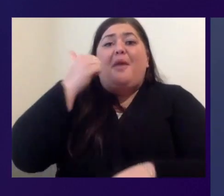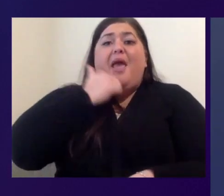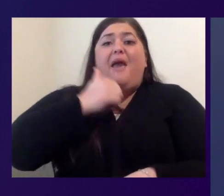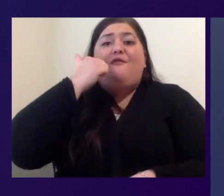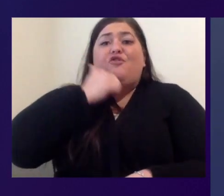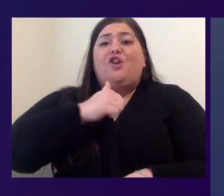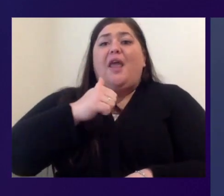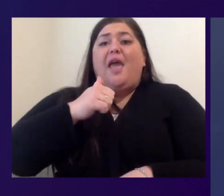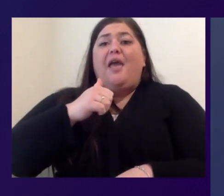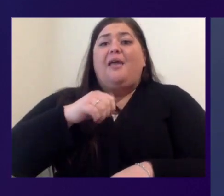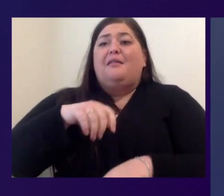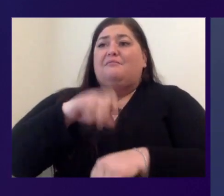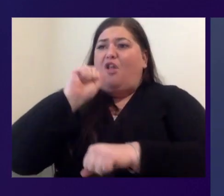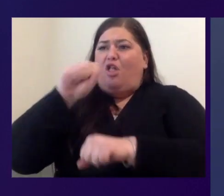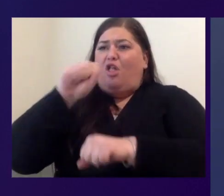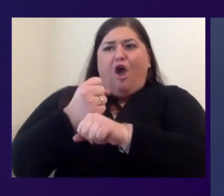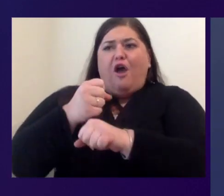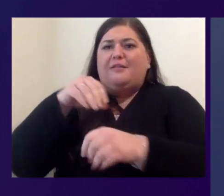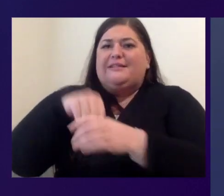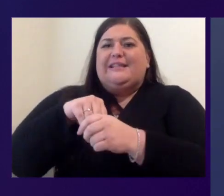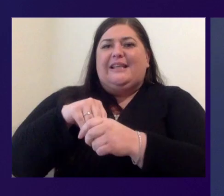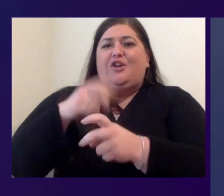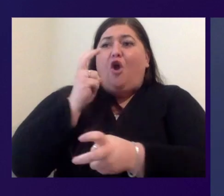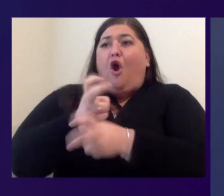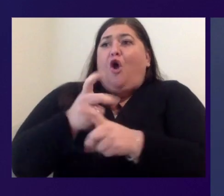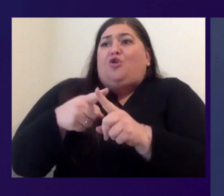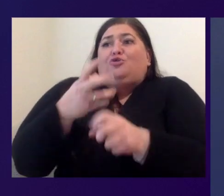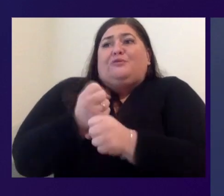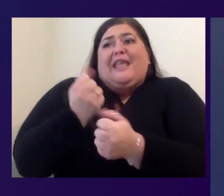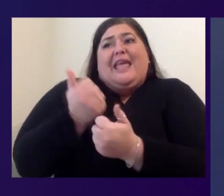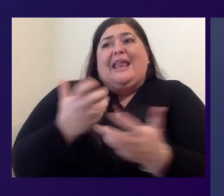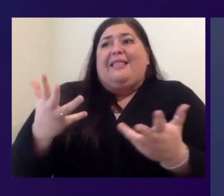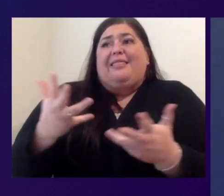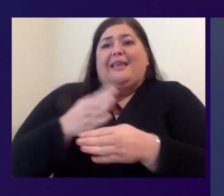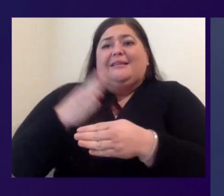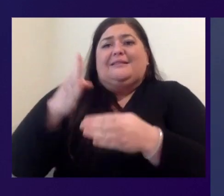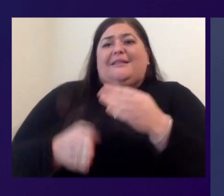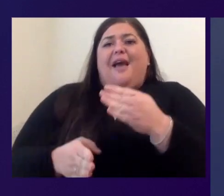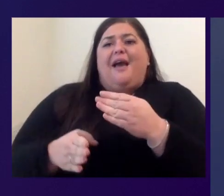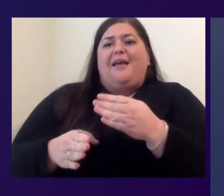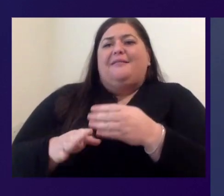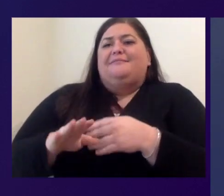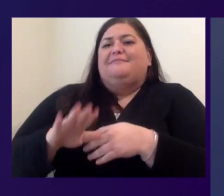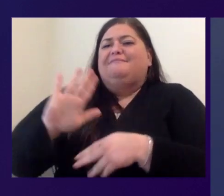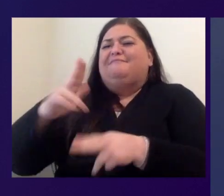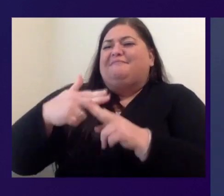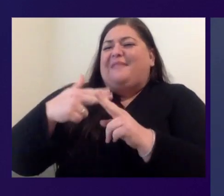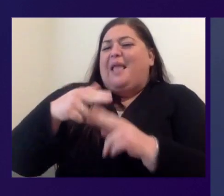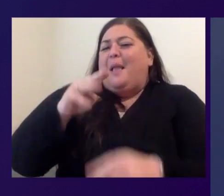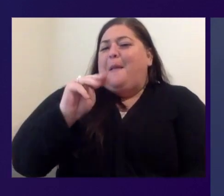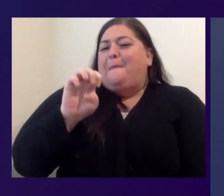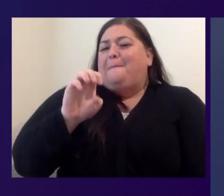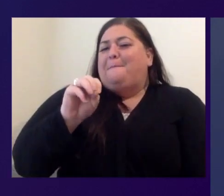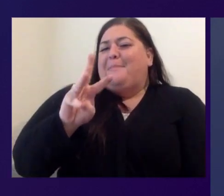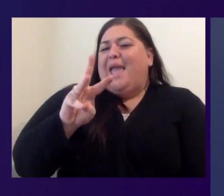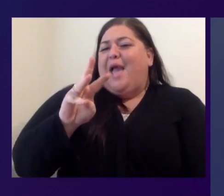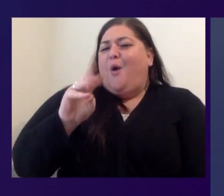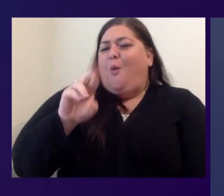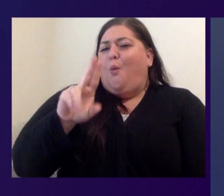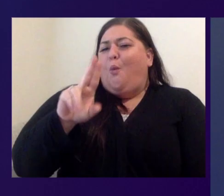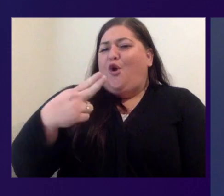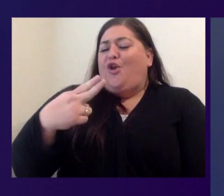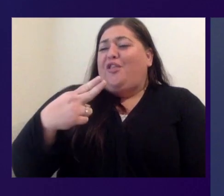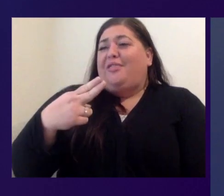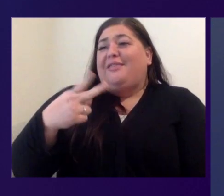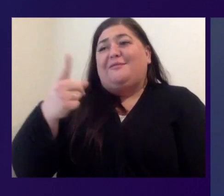get anything done. Yeah, right? yeah, exactly. Also, Meow Wharf sided with you, which is Thank you. fun